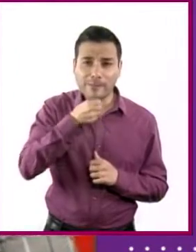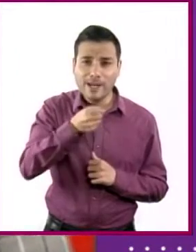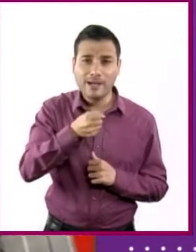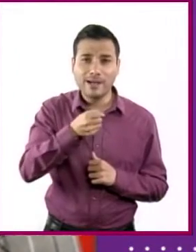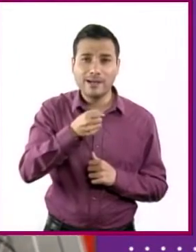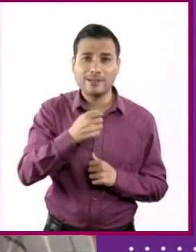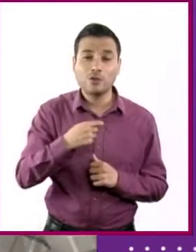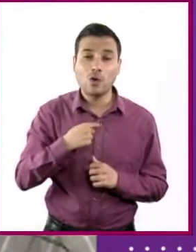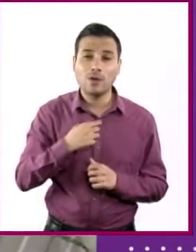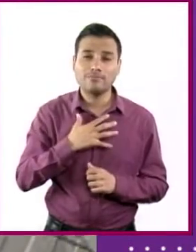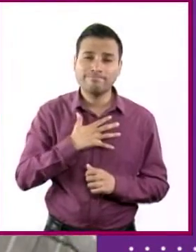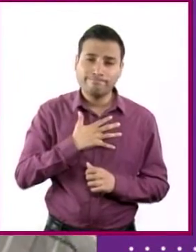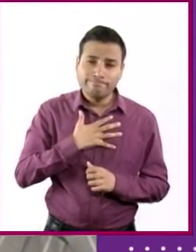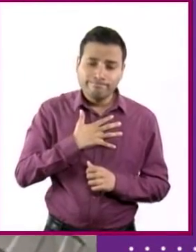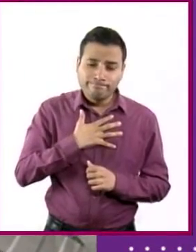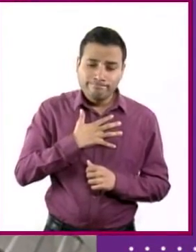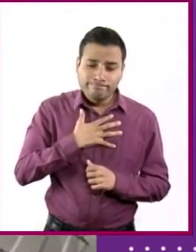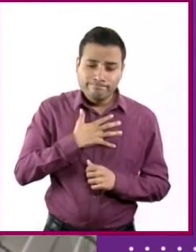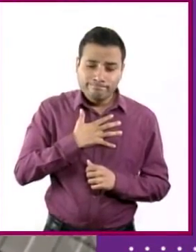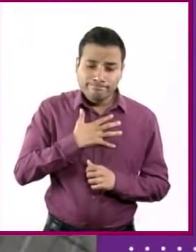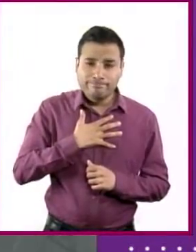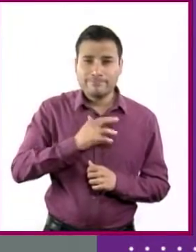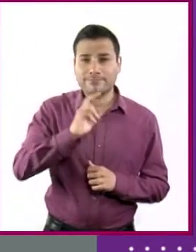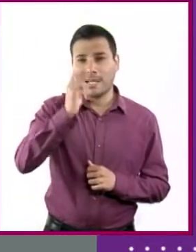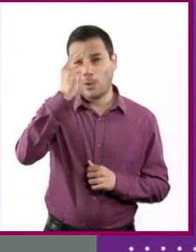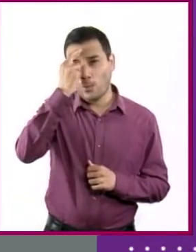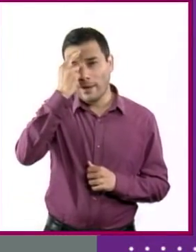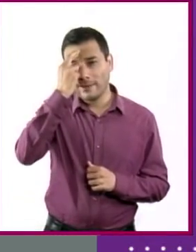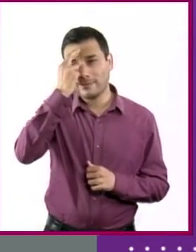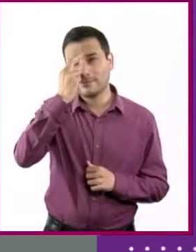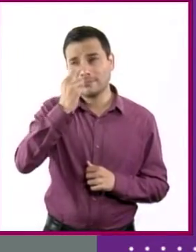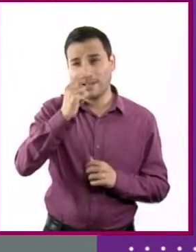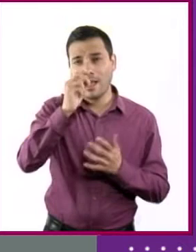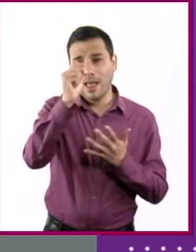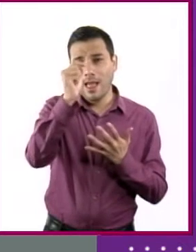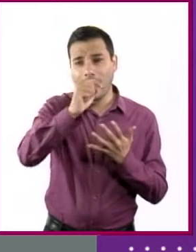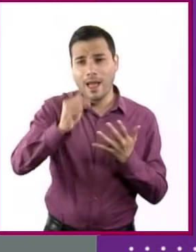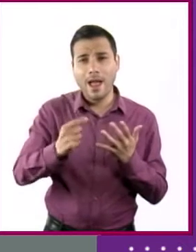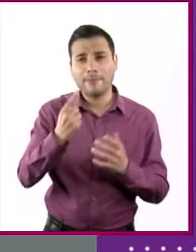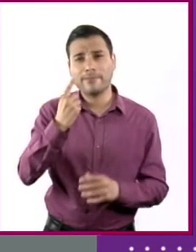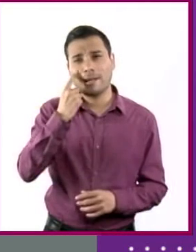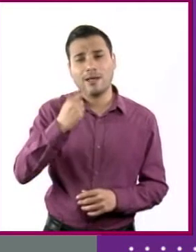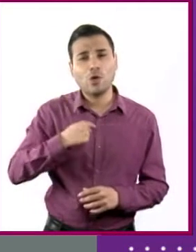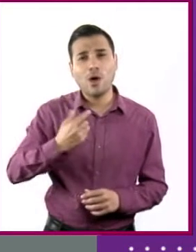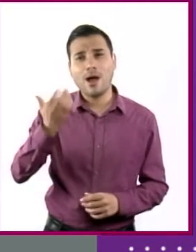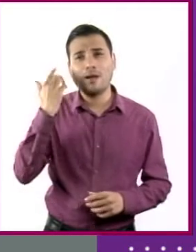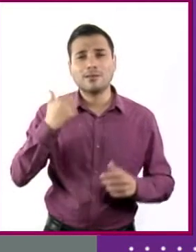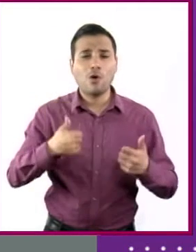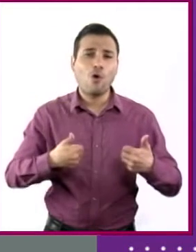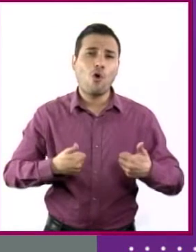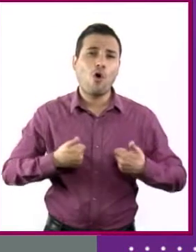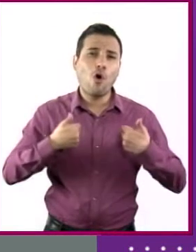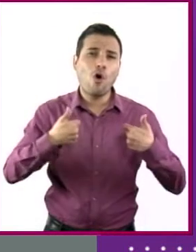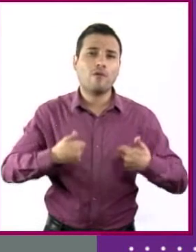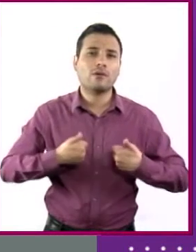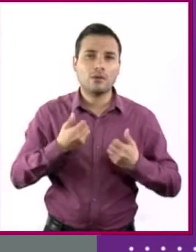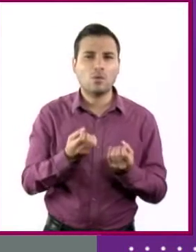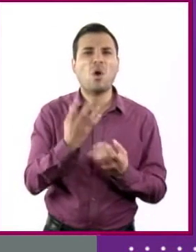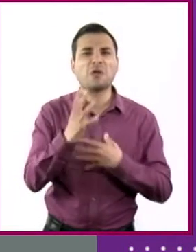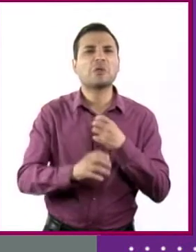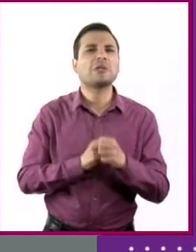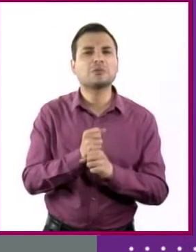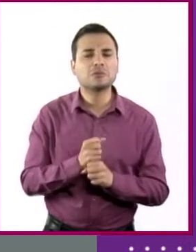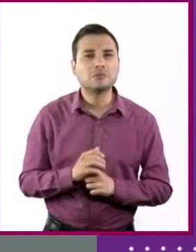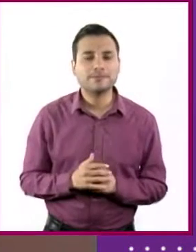oh, it brings so many memories. Look. I'm so young. How old are you in this photo?